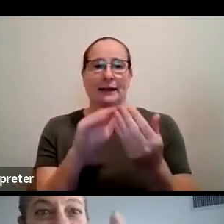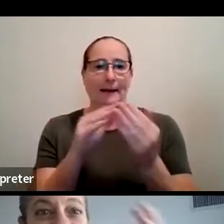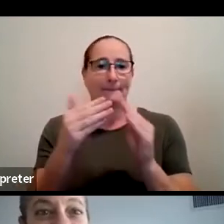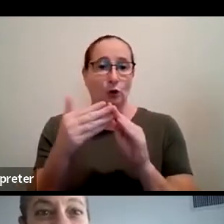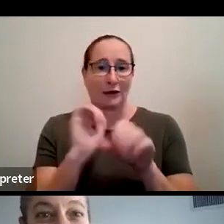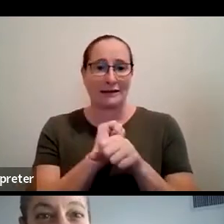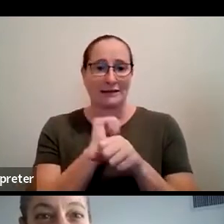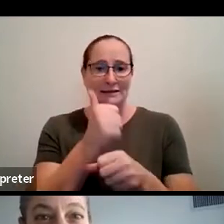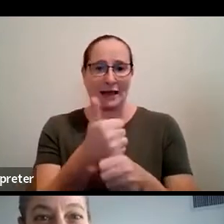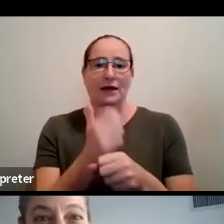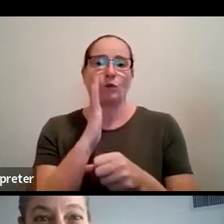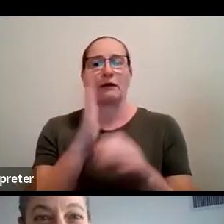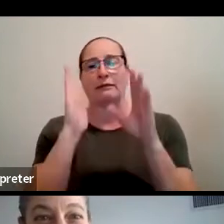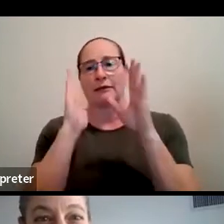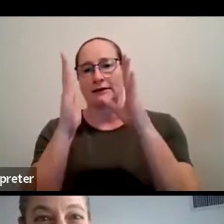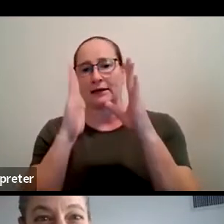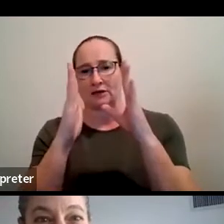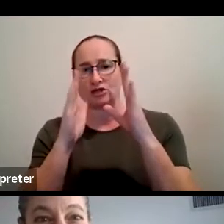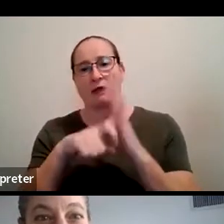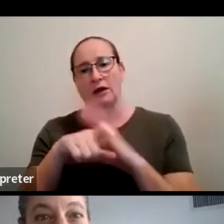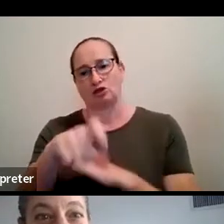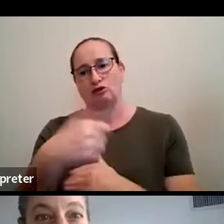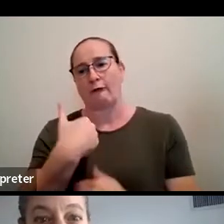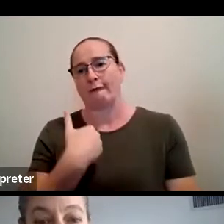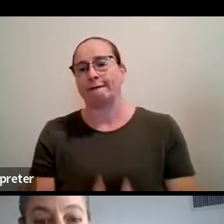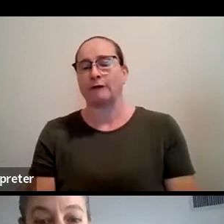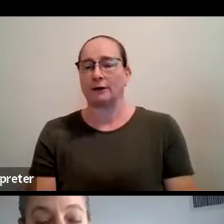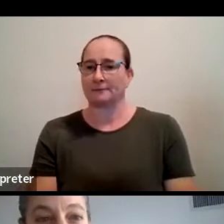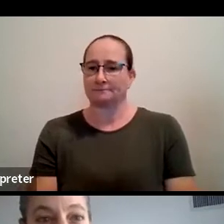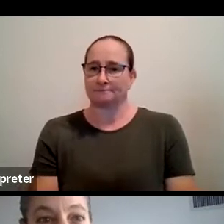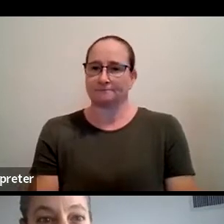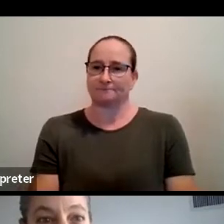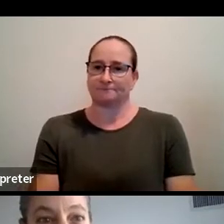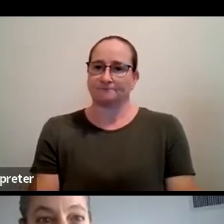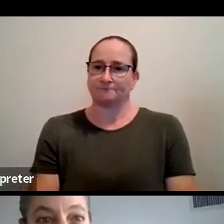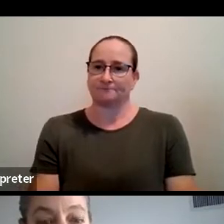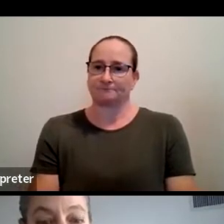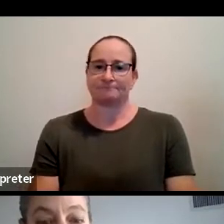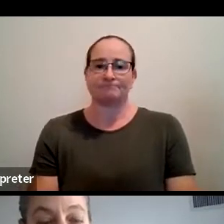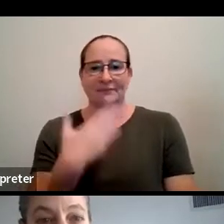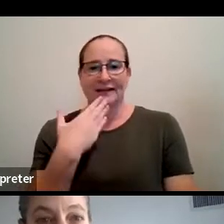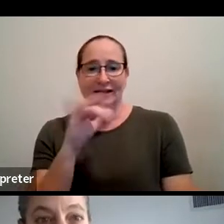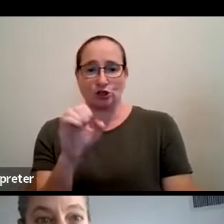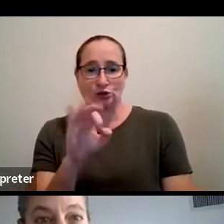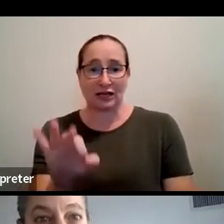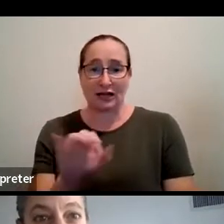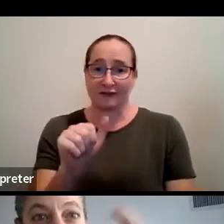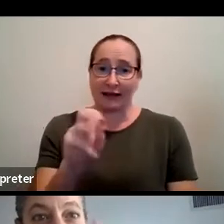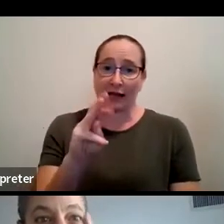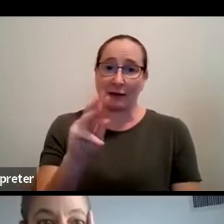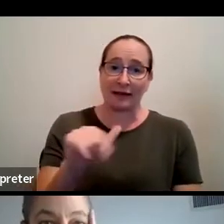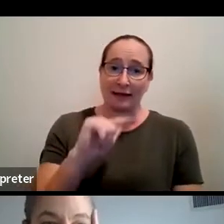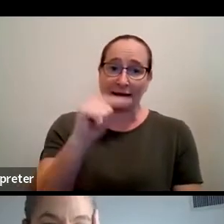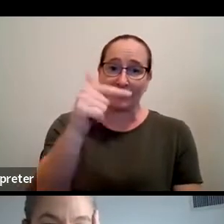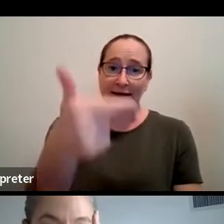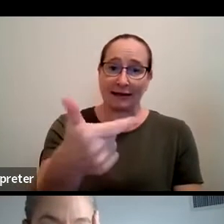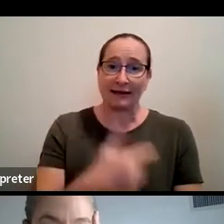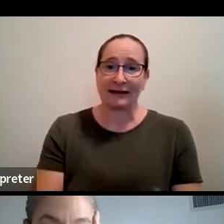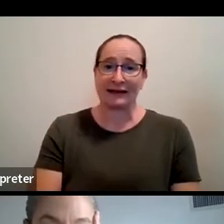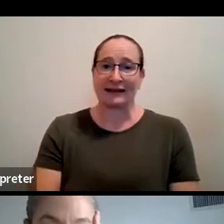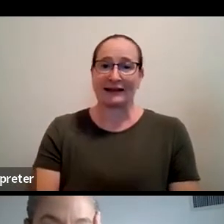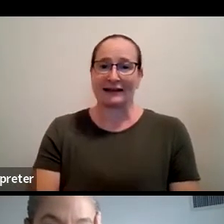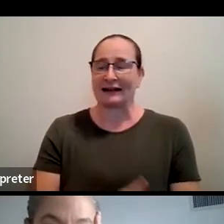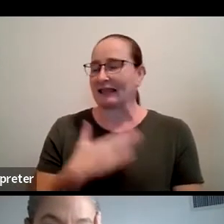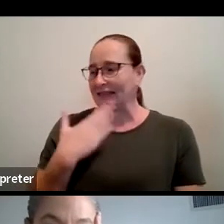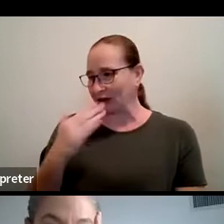settings, will get the attention that it deserves. Thanks, Jeff. Amy Lee? Oh, thanks,